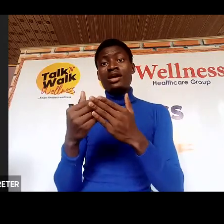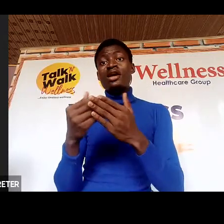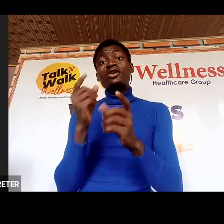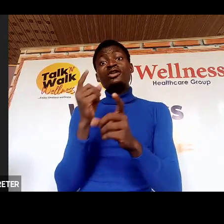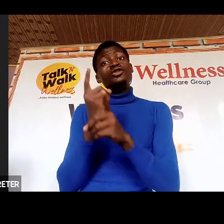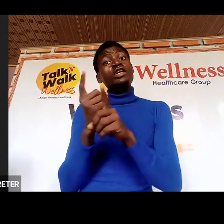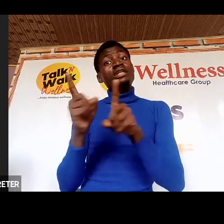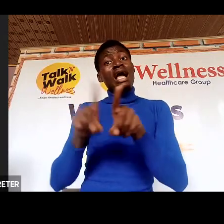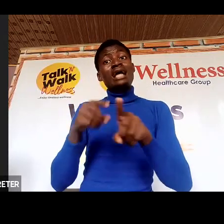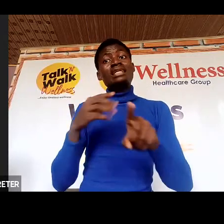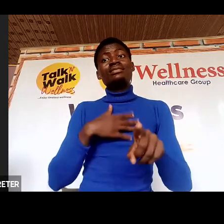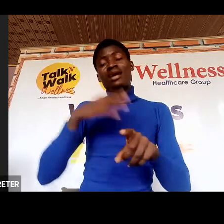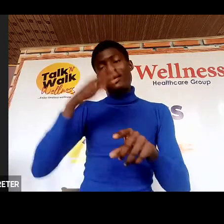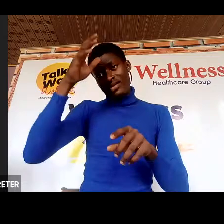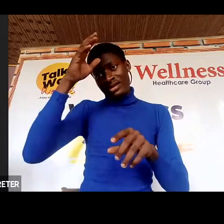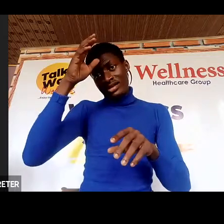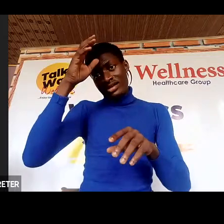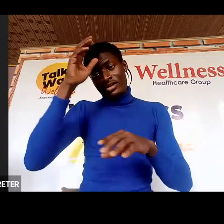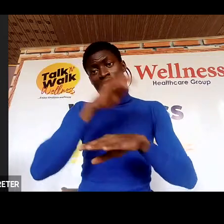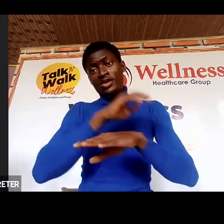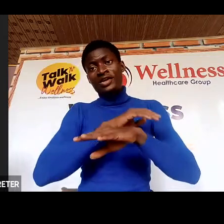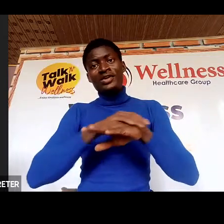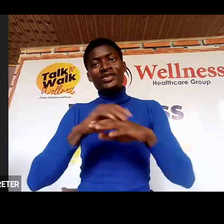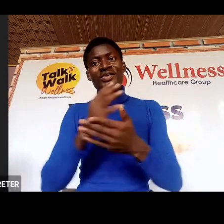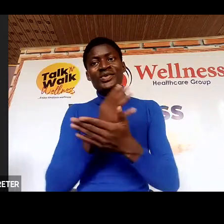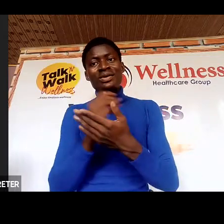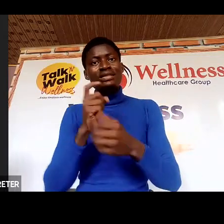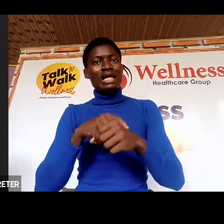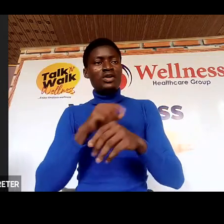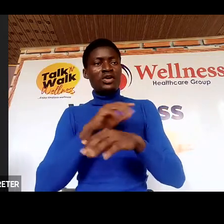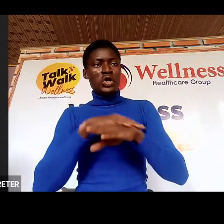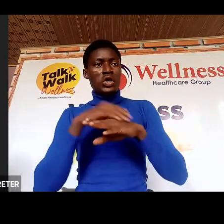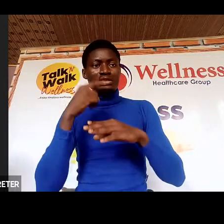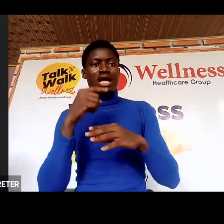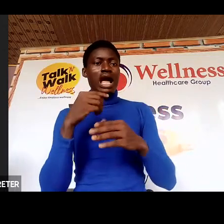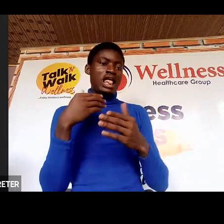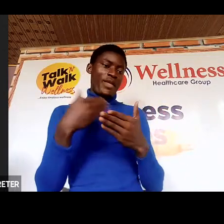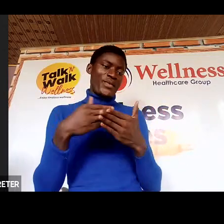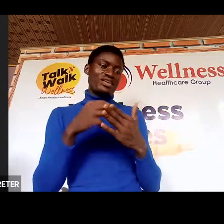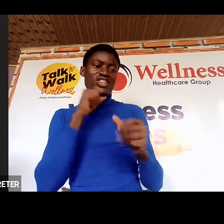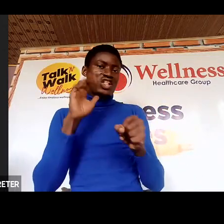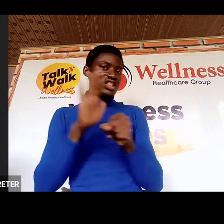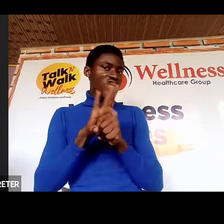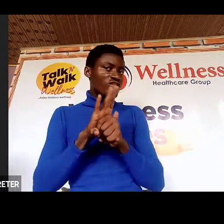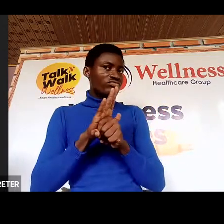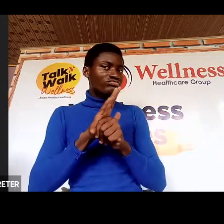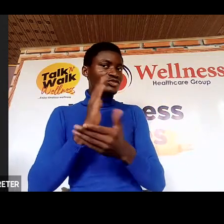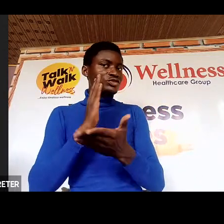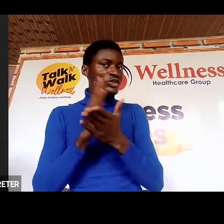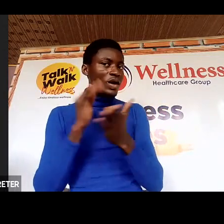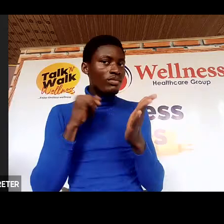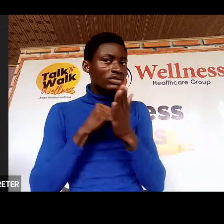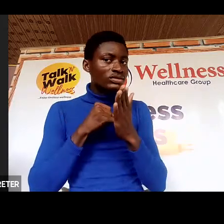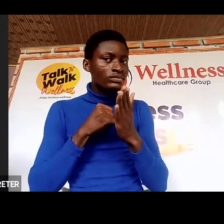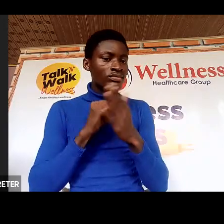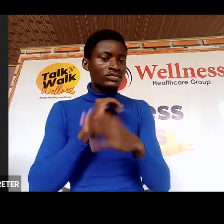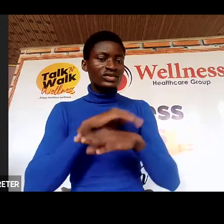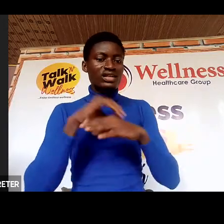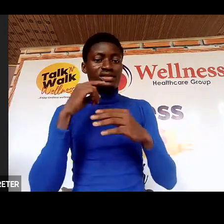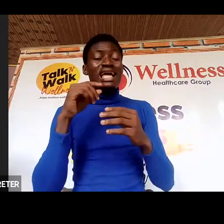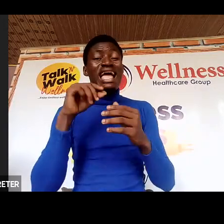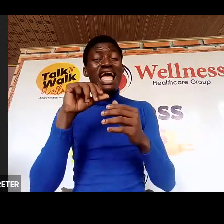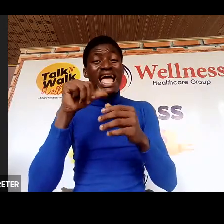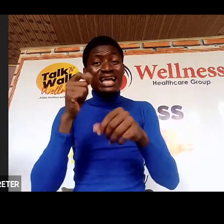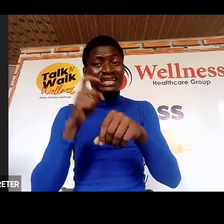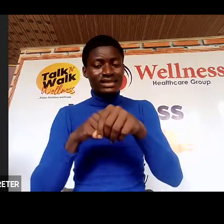enough, and that because it is not enough, we cannot save. Each time you say it's not enough, and that's why you're not saving, you're actually losing